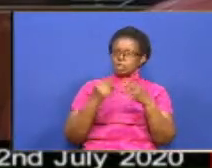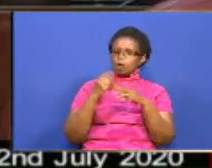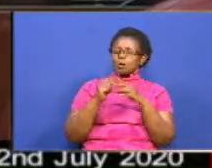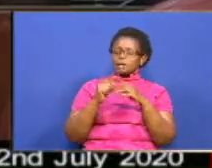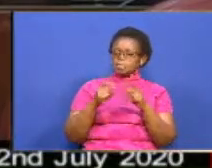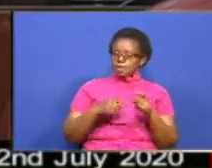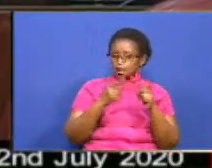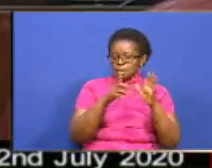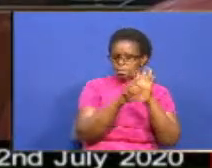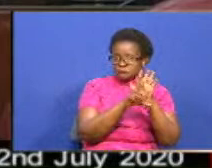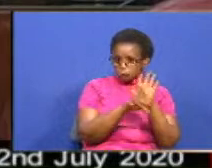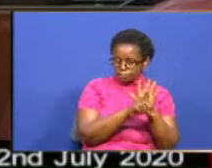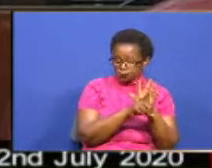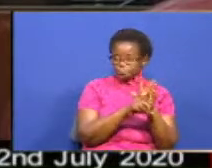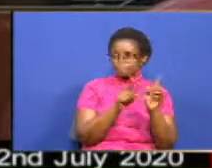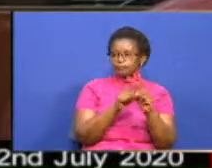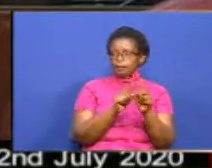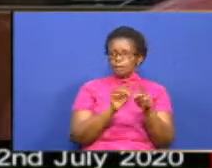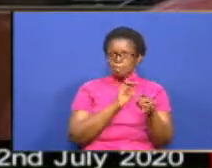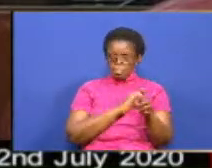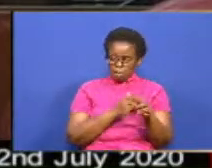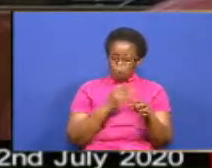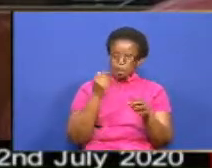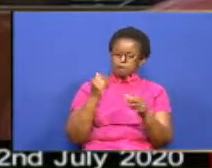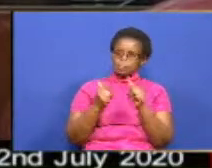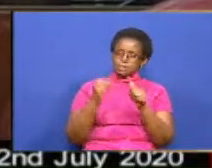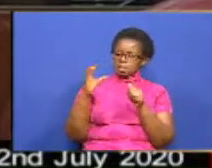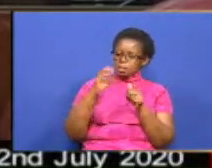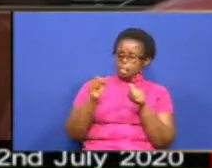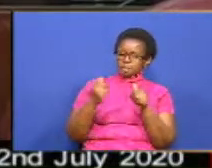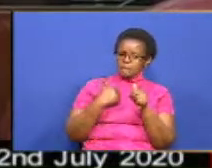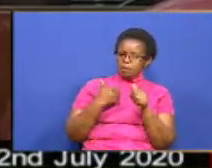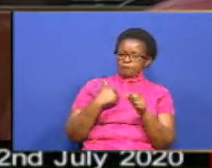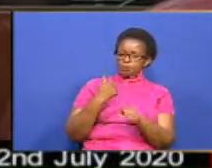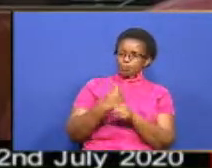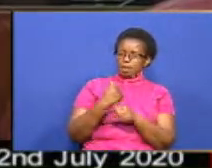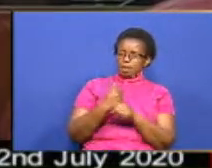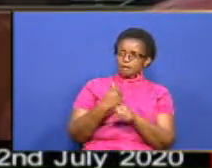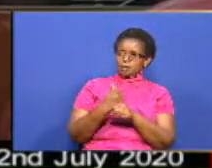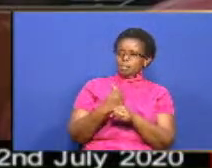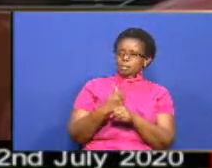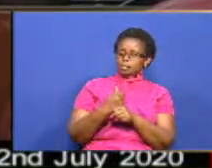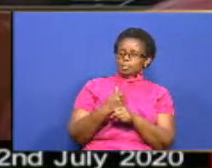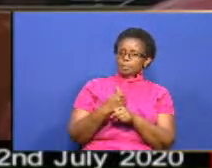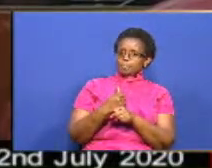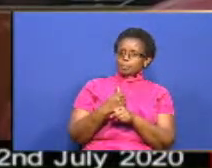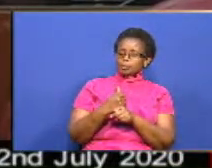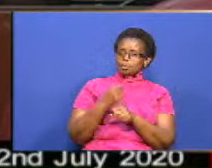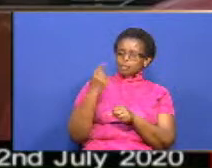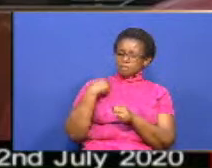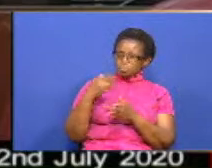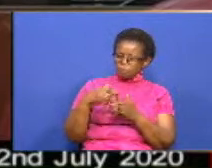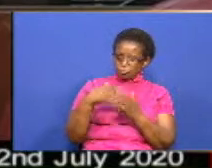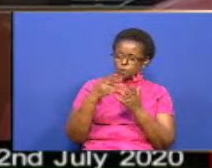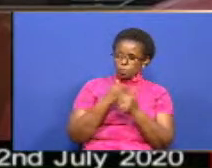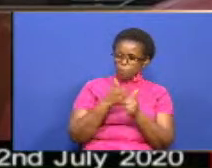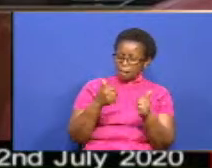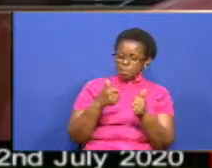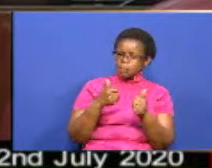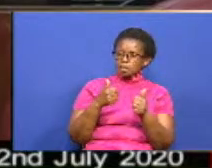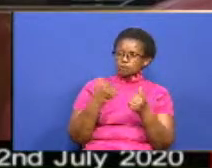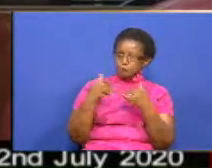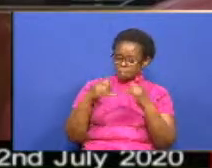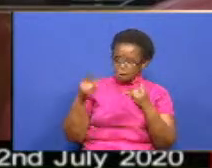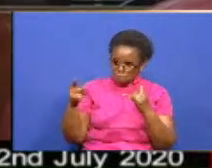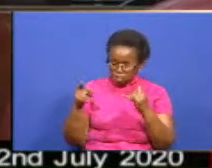legislation and empowers the Cabinet Secretary to make provisions generally for giving effect to this Act and